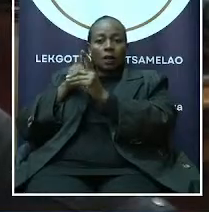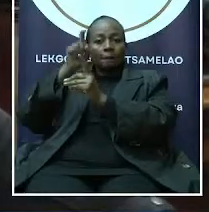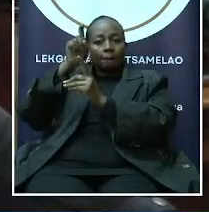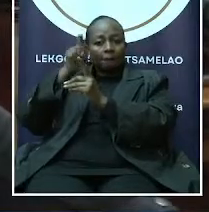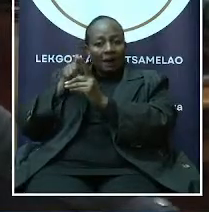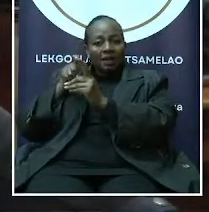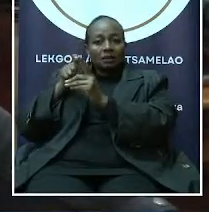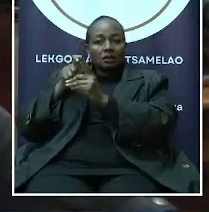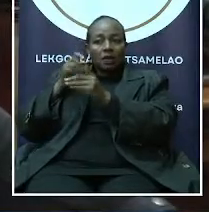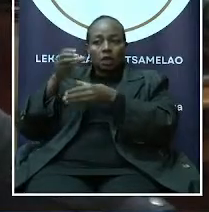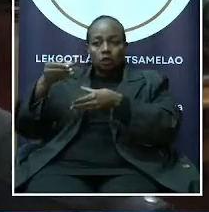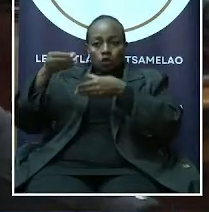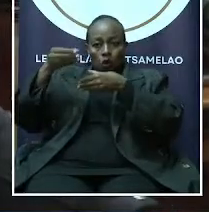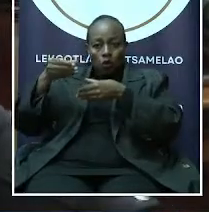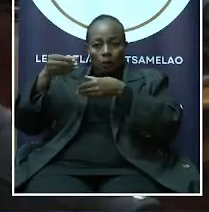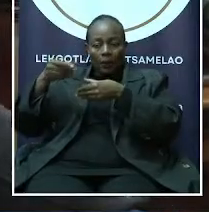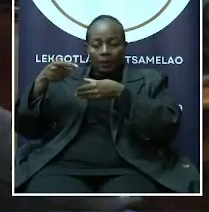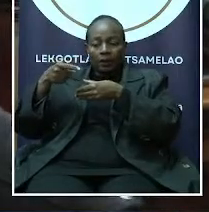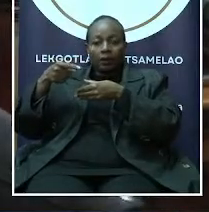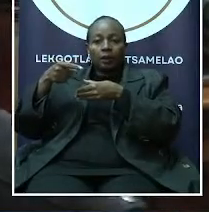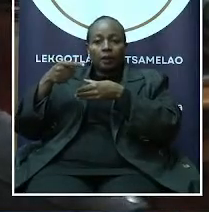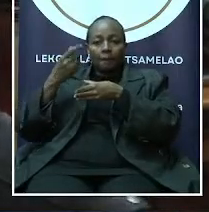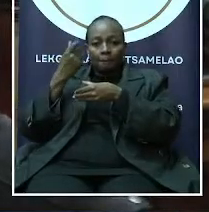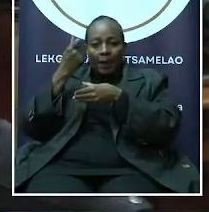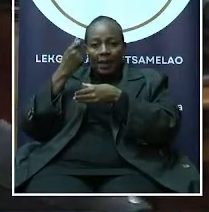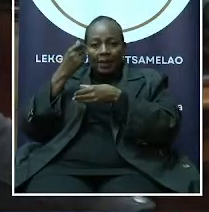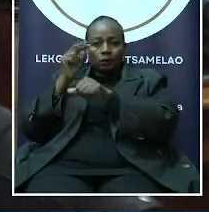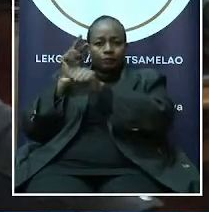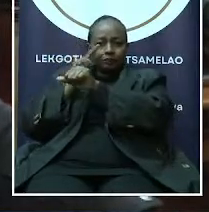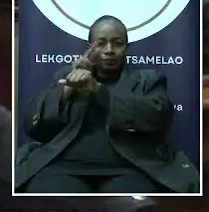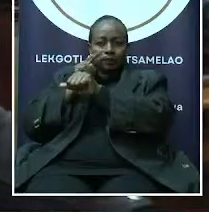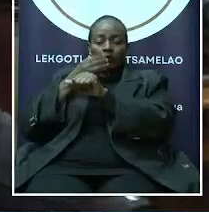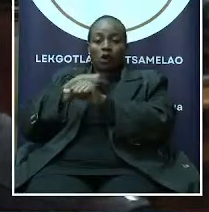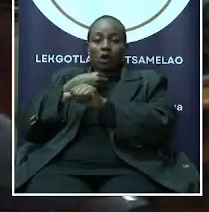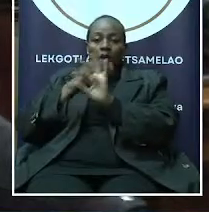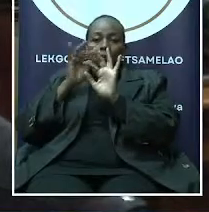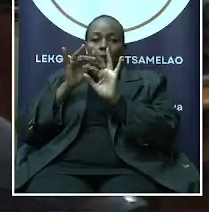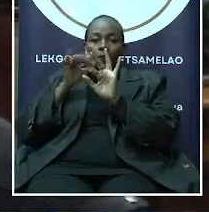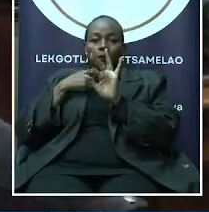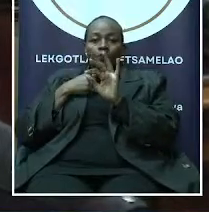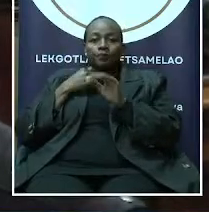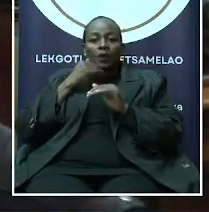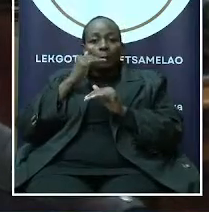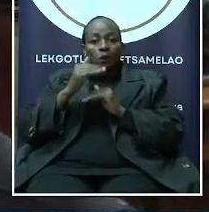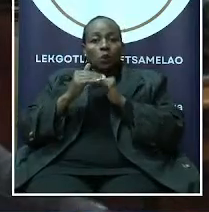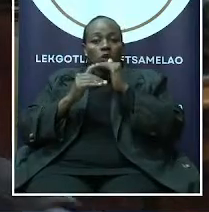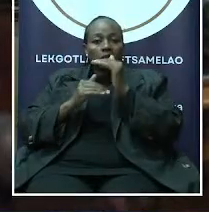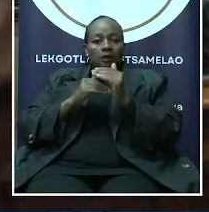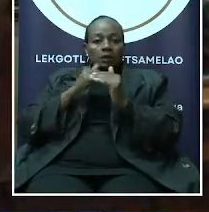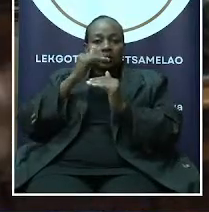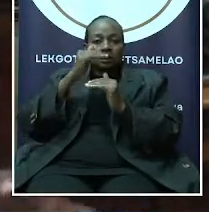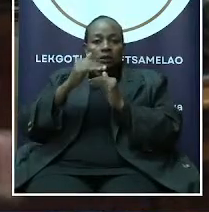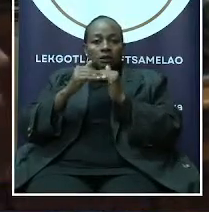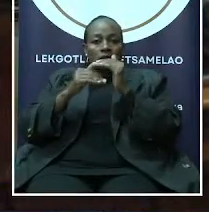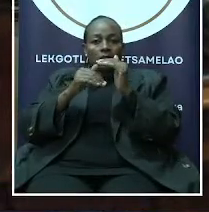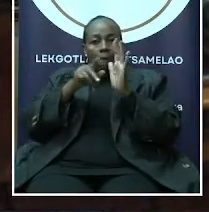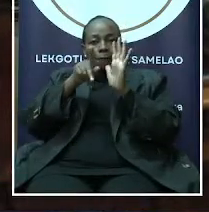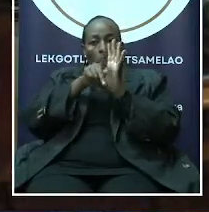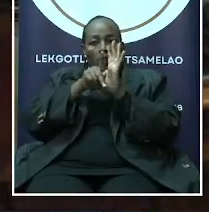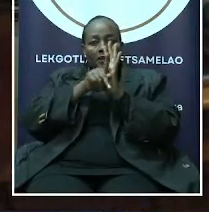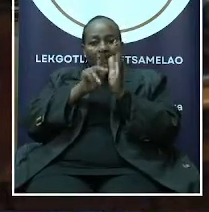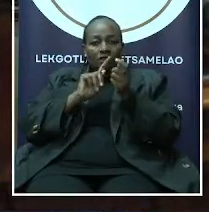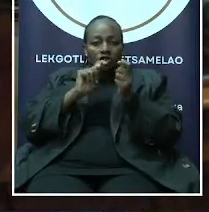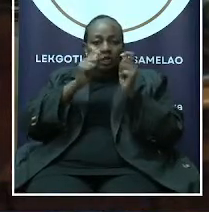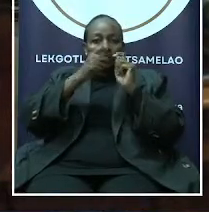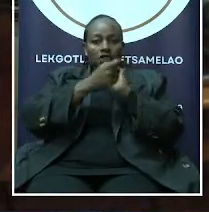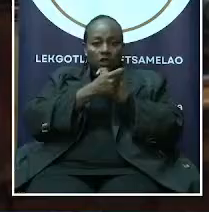quotas for young people. And we can only do this if we take this process of policy changing